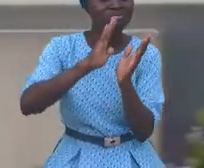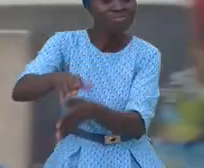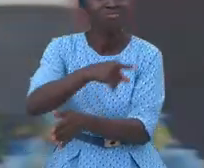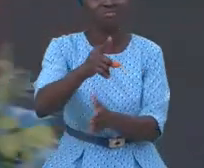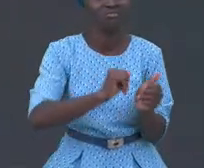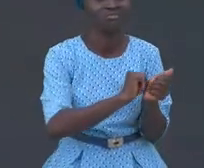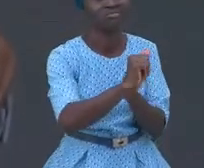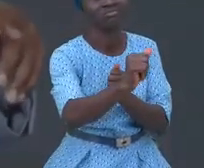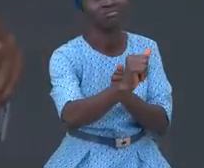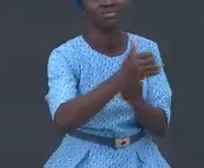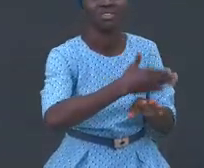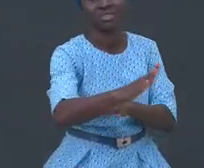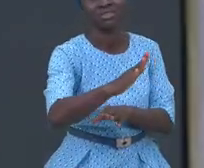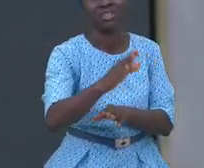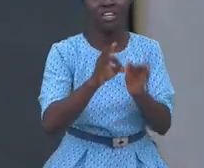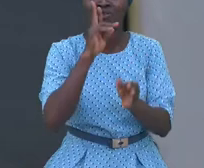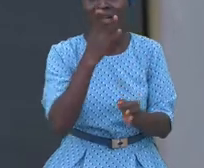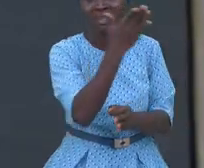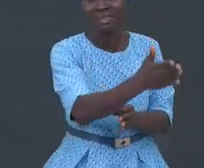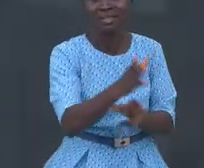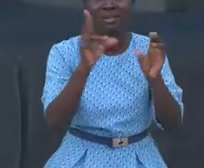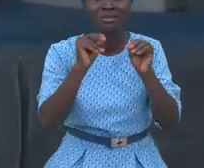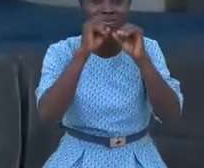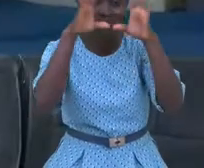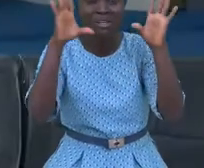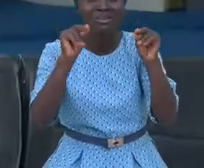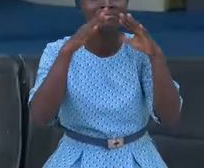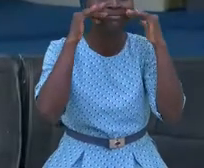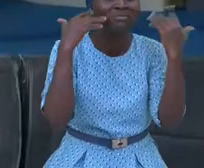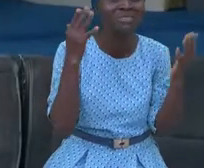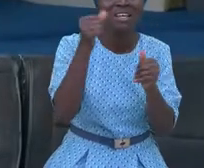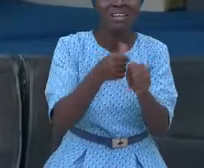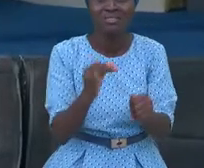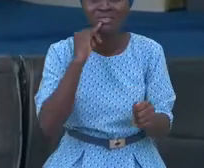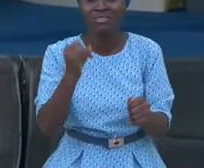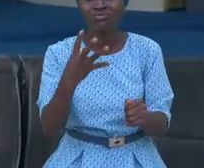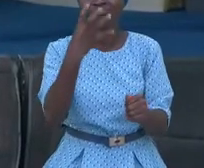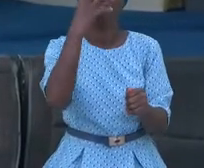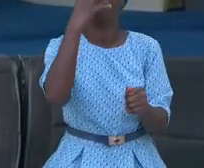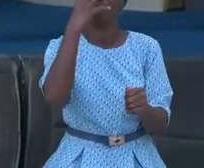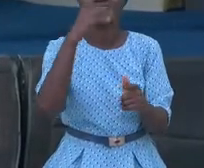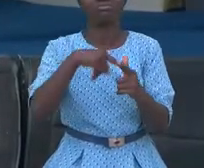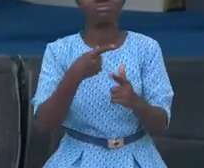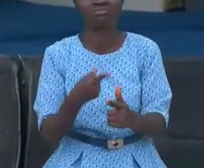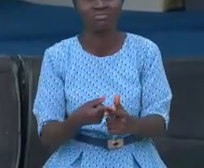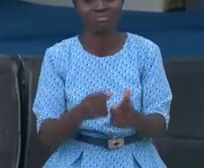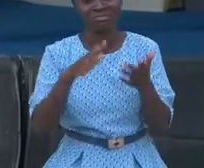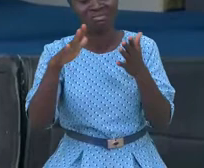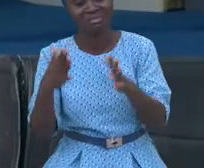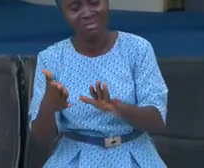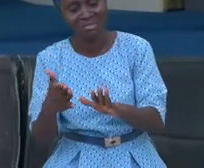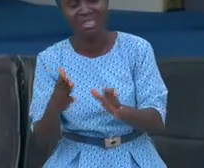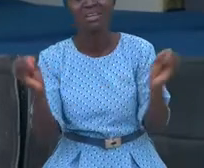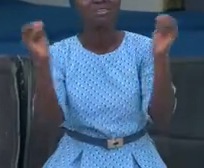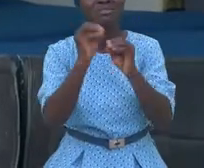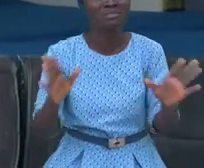no shine on your face. Everything is dull and dead, and there's nothing that